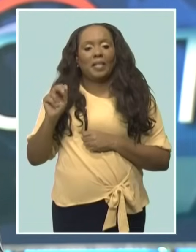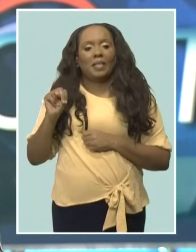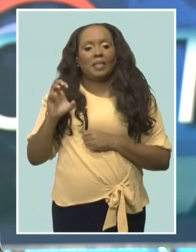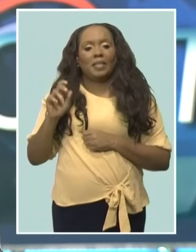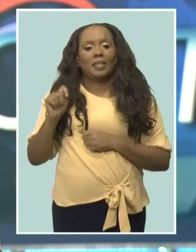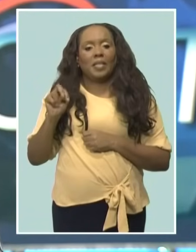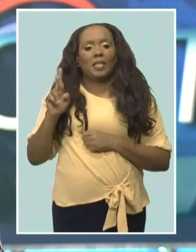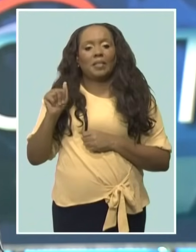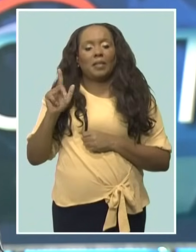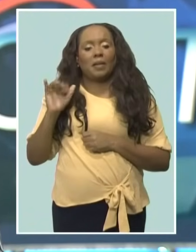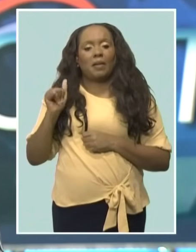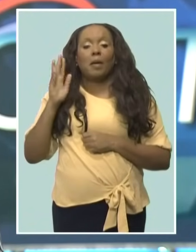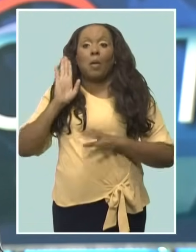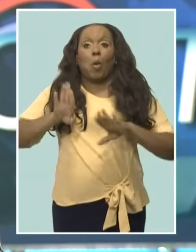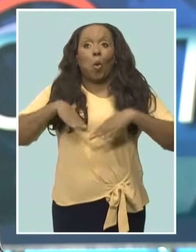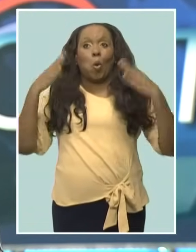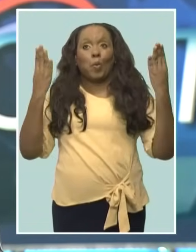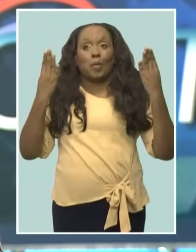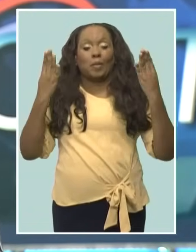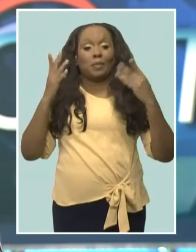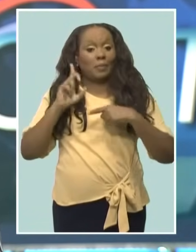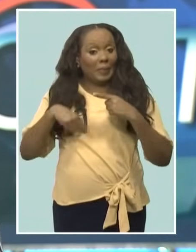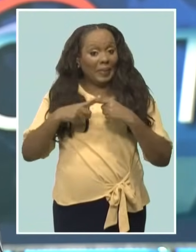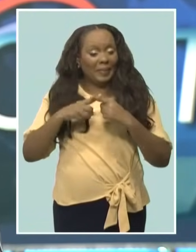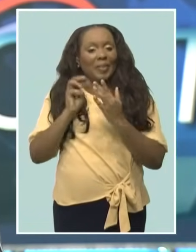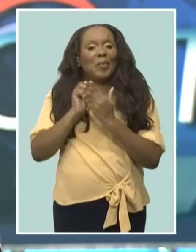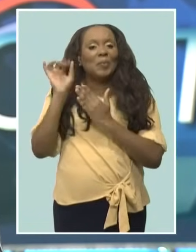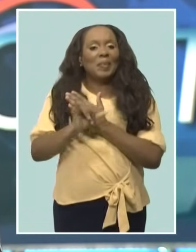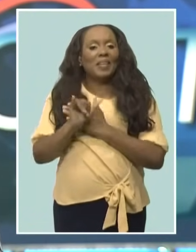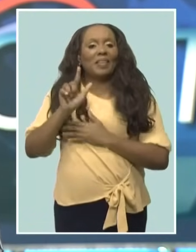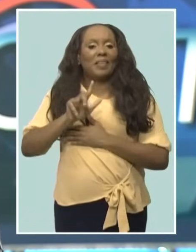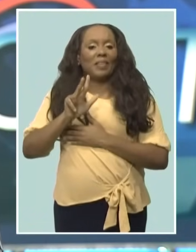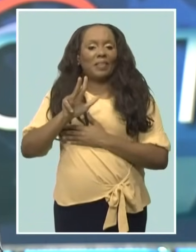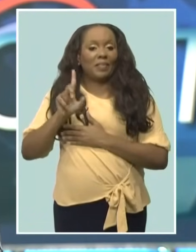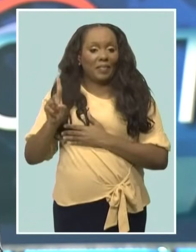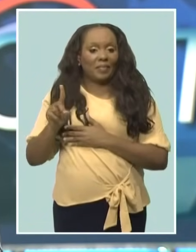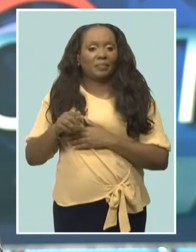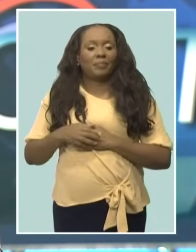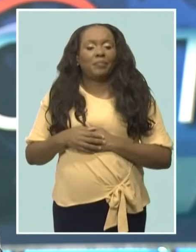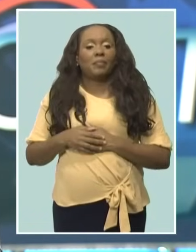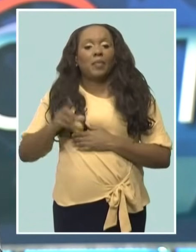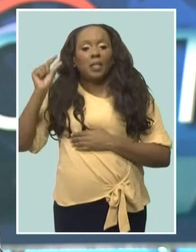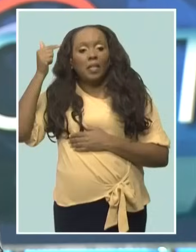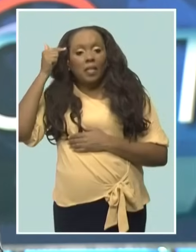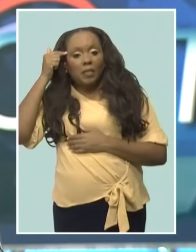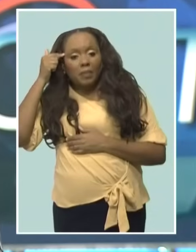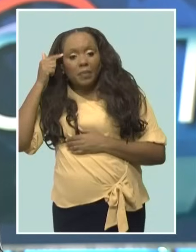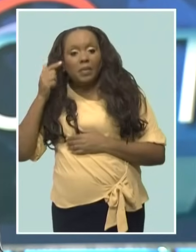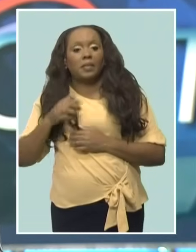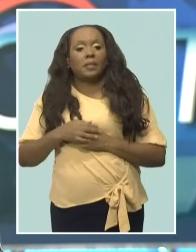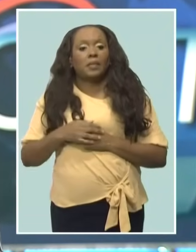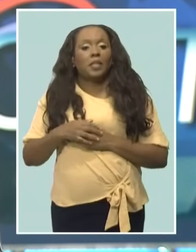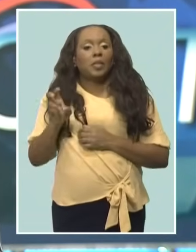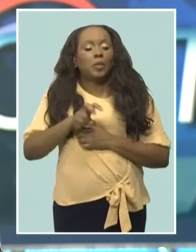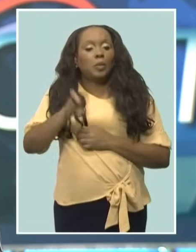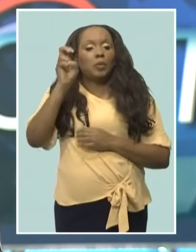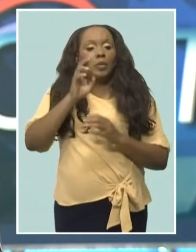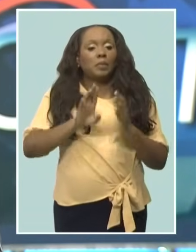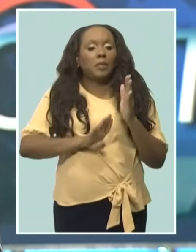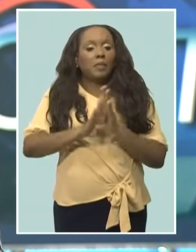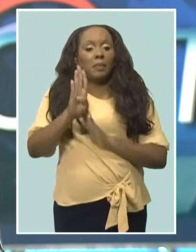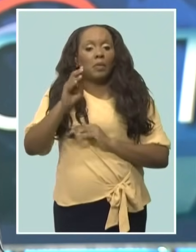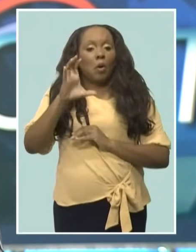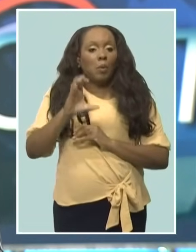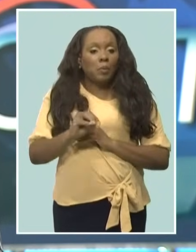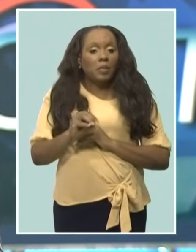May 31st. This is the result of a collaboration between the government, the Barbados Wetlands Trust, and the Tourism Development